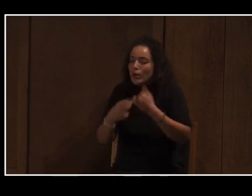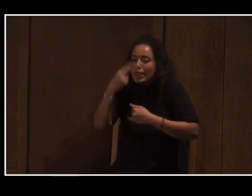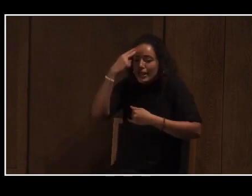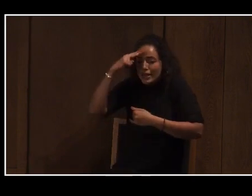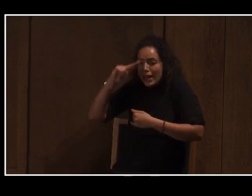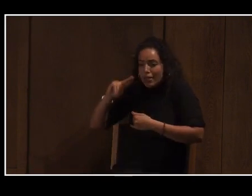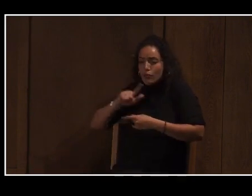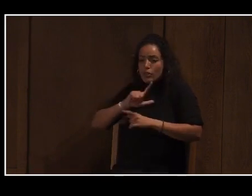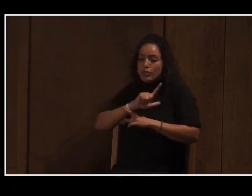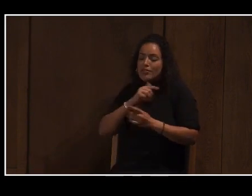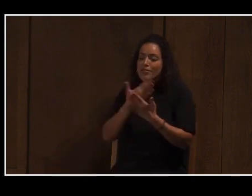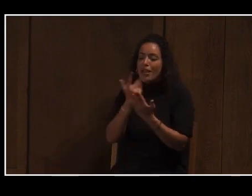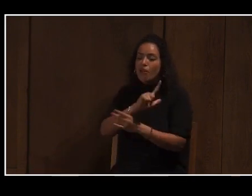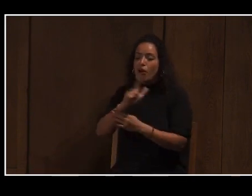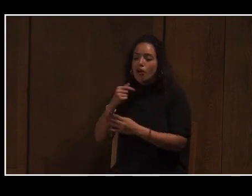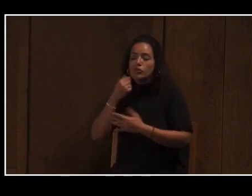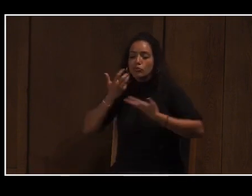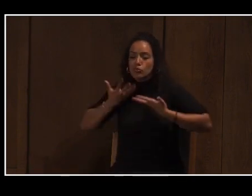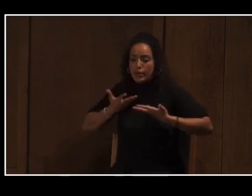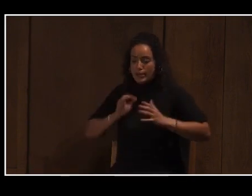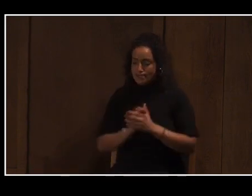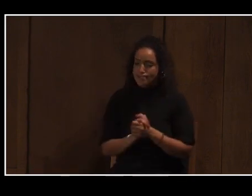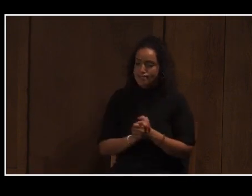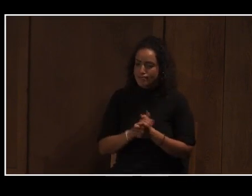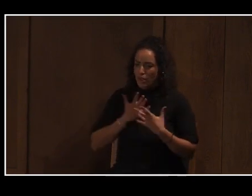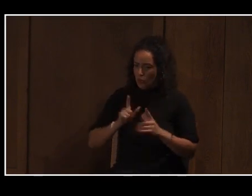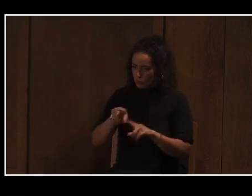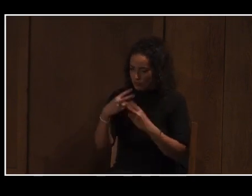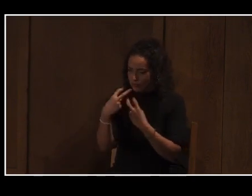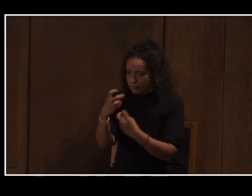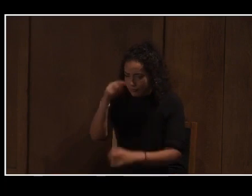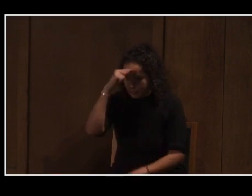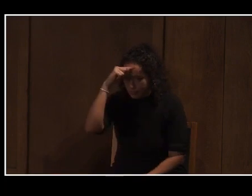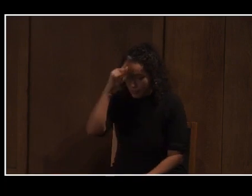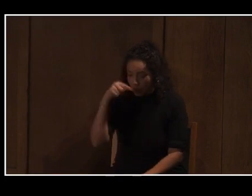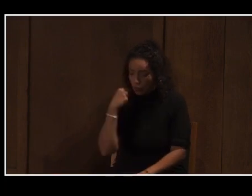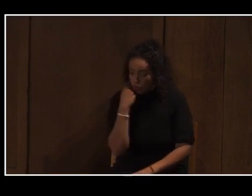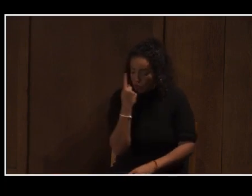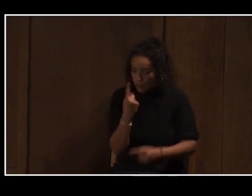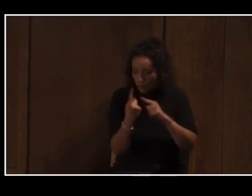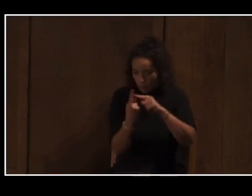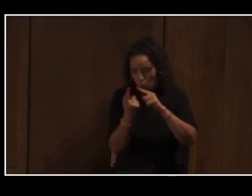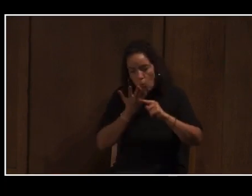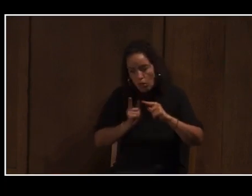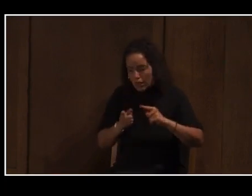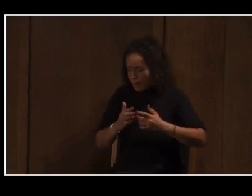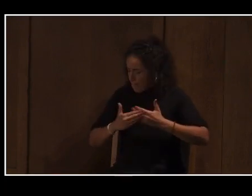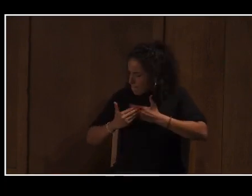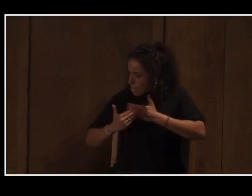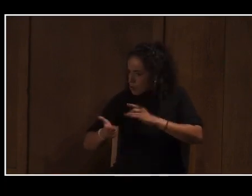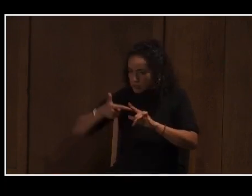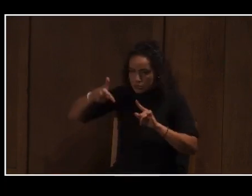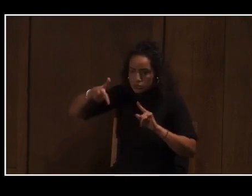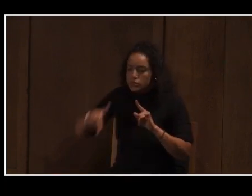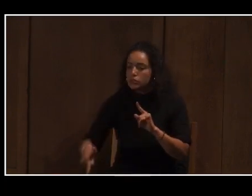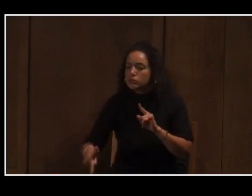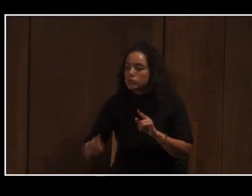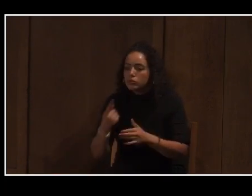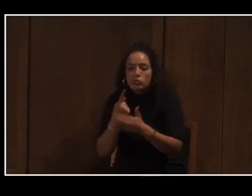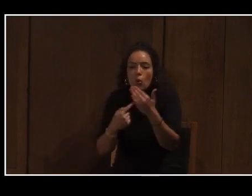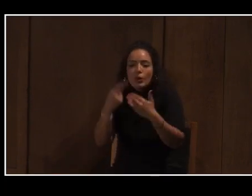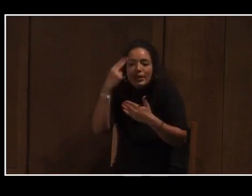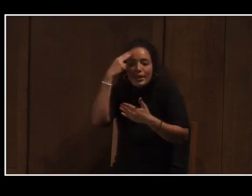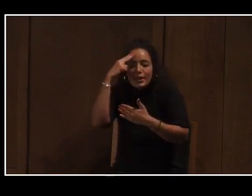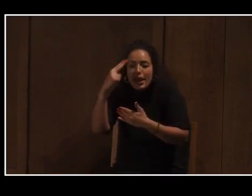I want that to sit with you for a minute. May tomorrow be more than just another name for today.